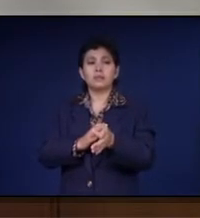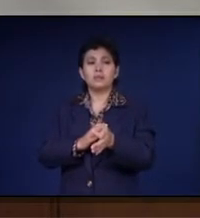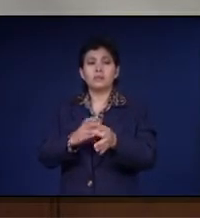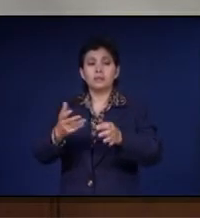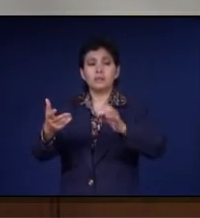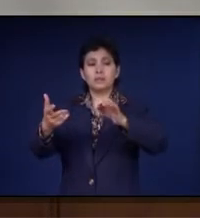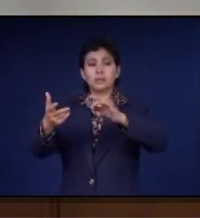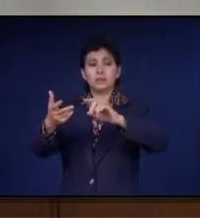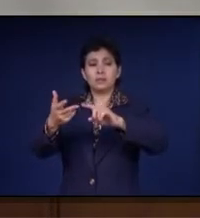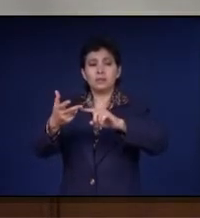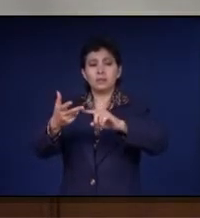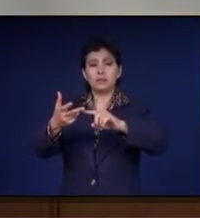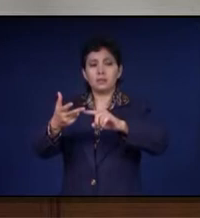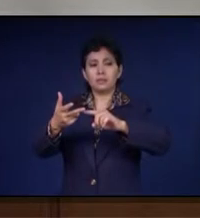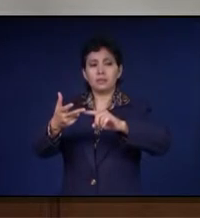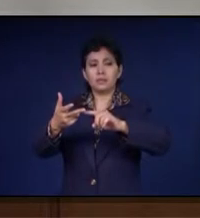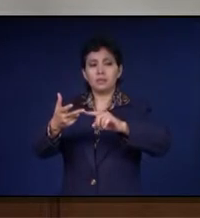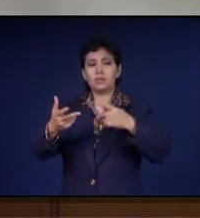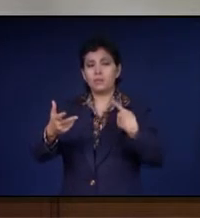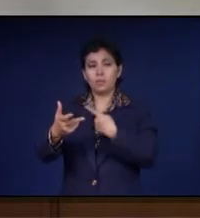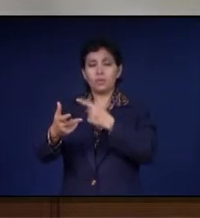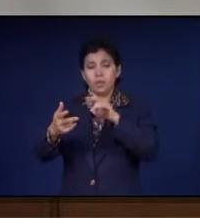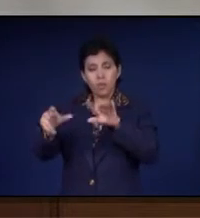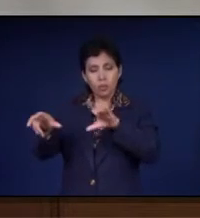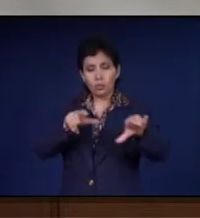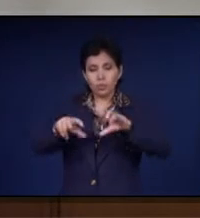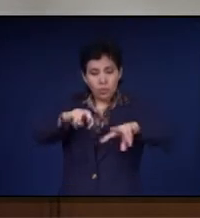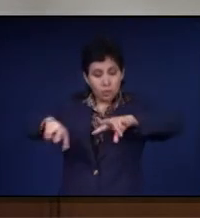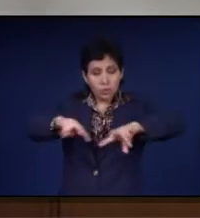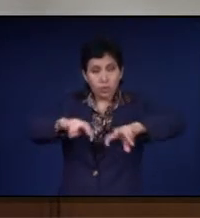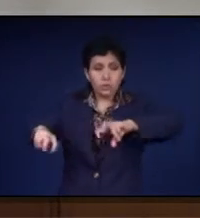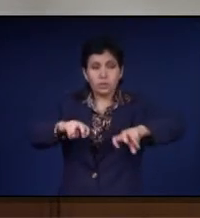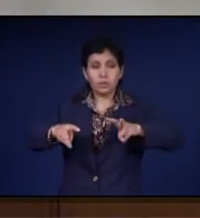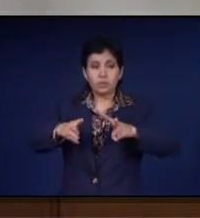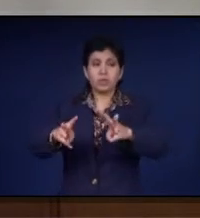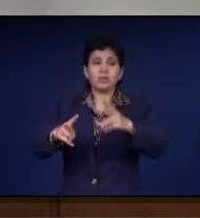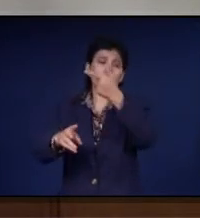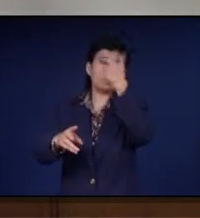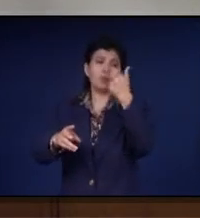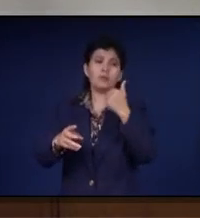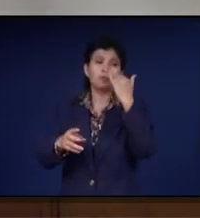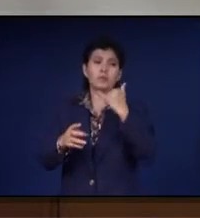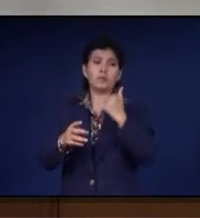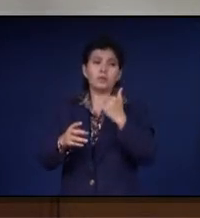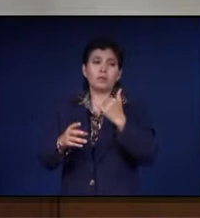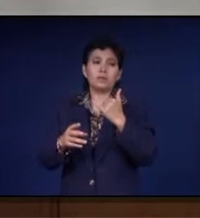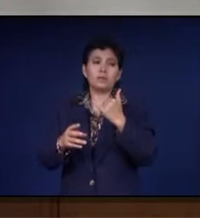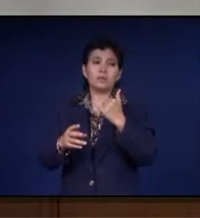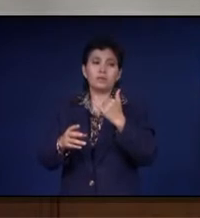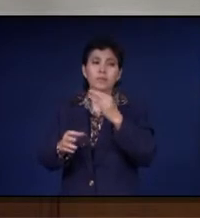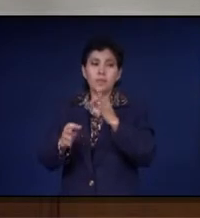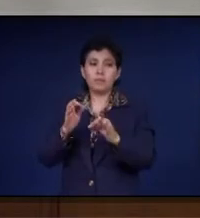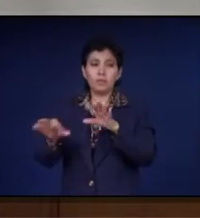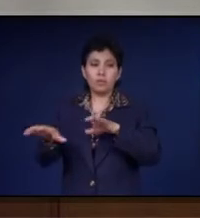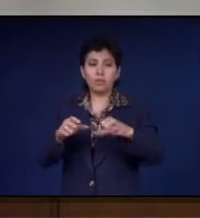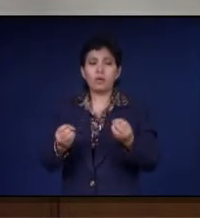Next one, sometimes we do research method is because there are some conflicting findings. If you do